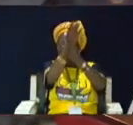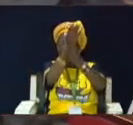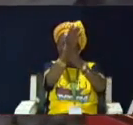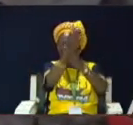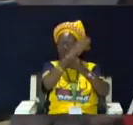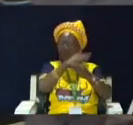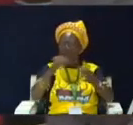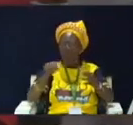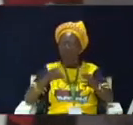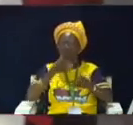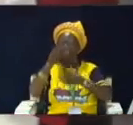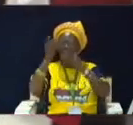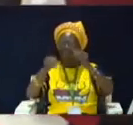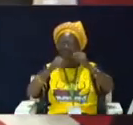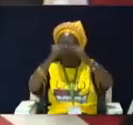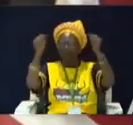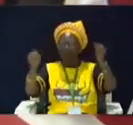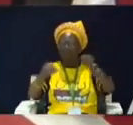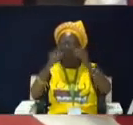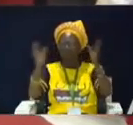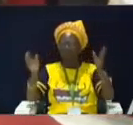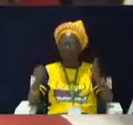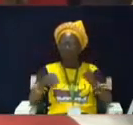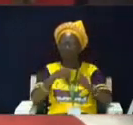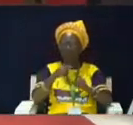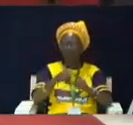All right. Now, when we drink the wine,